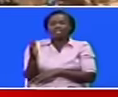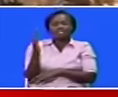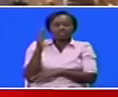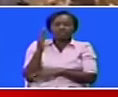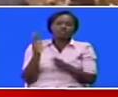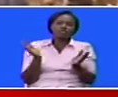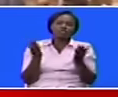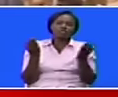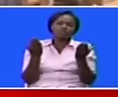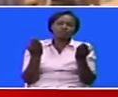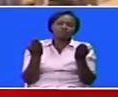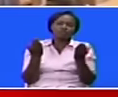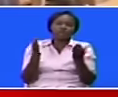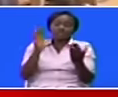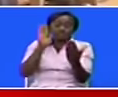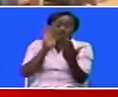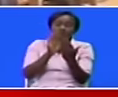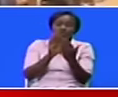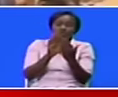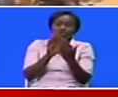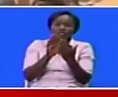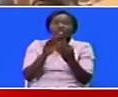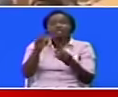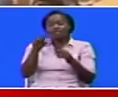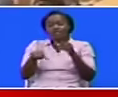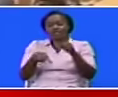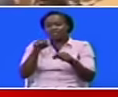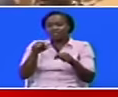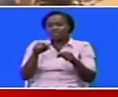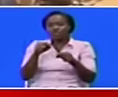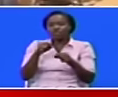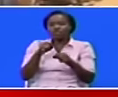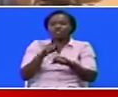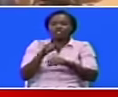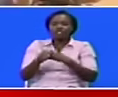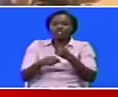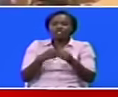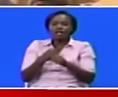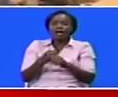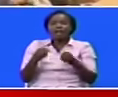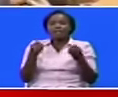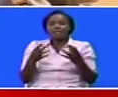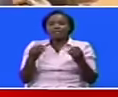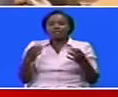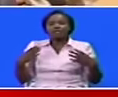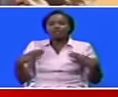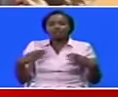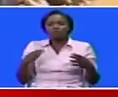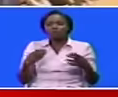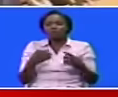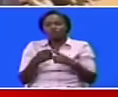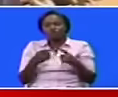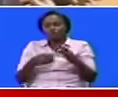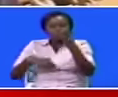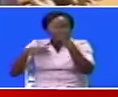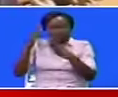enhanced, saying that as we approach this year of elections 2017, many politicians are likely to throng some universities,